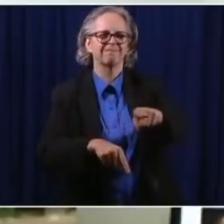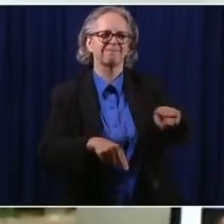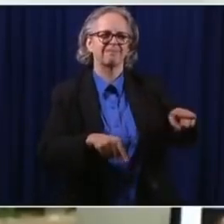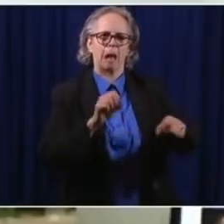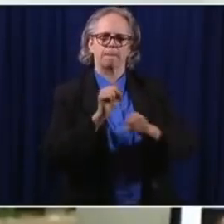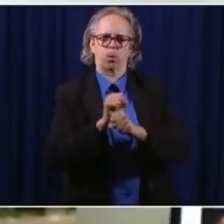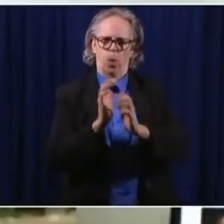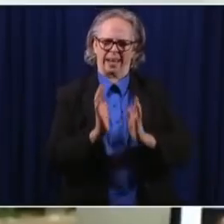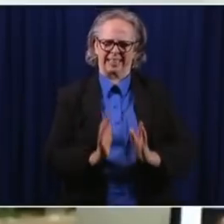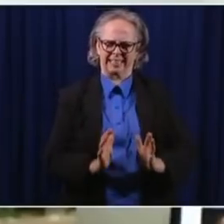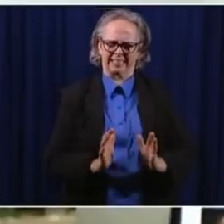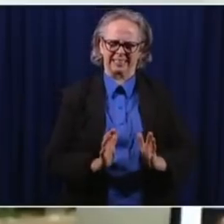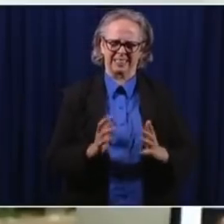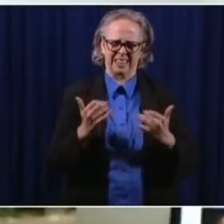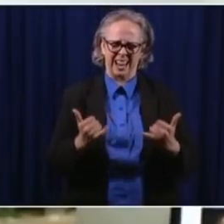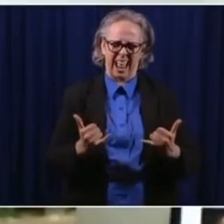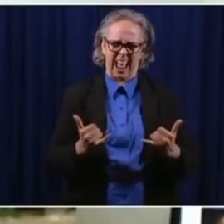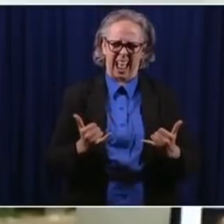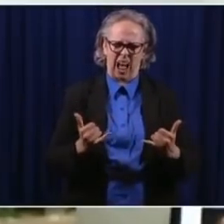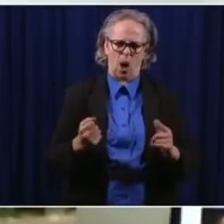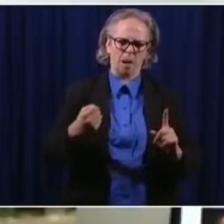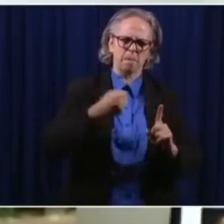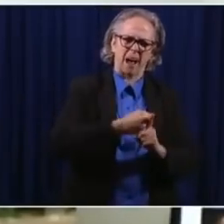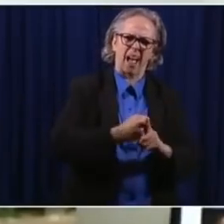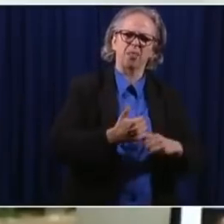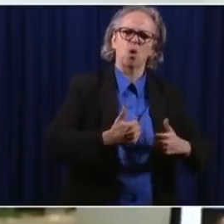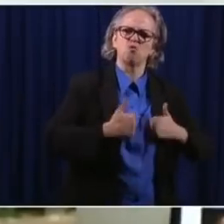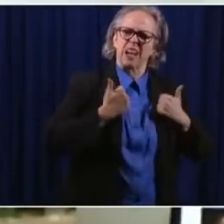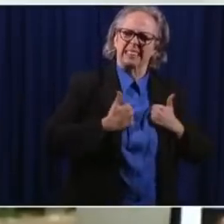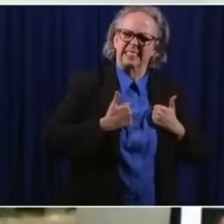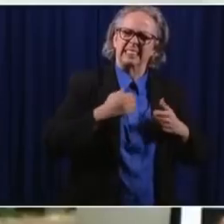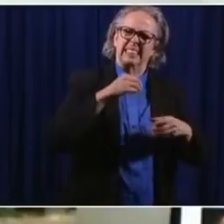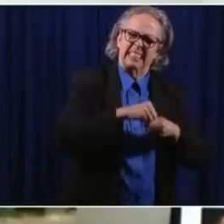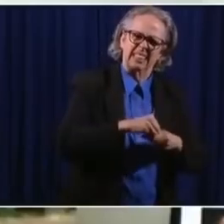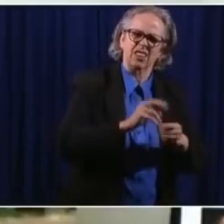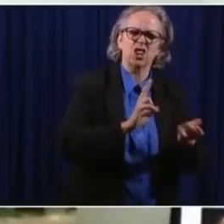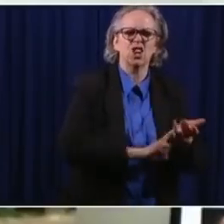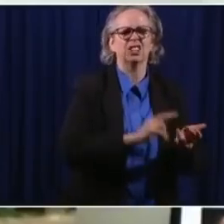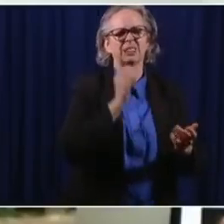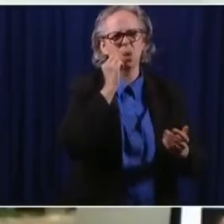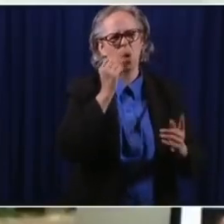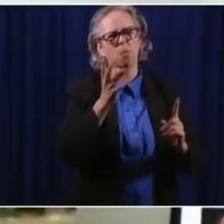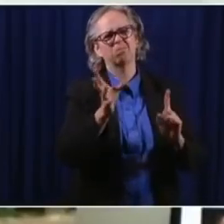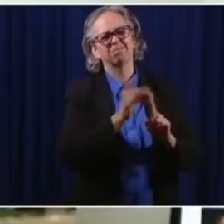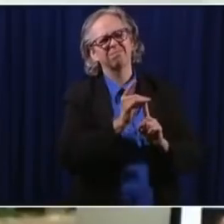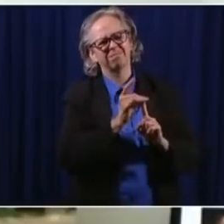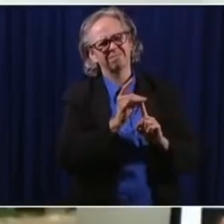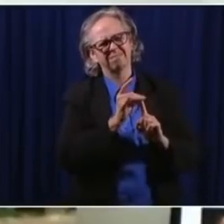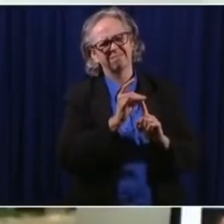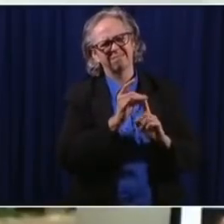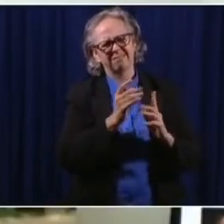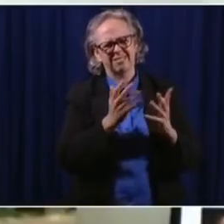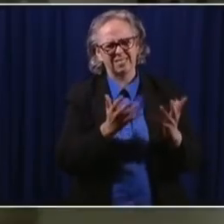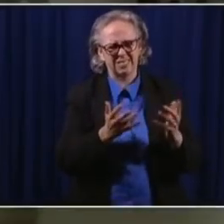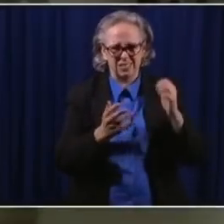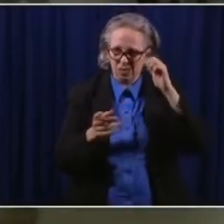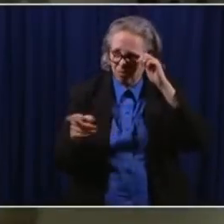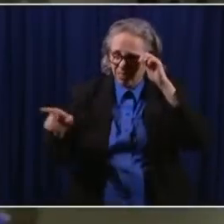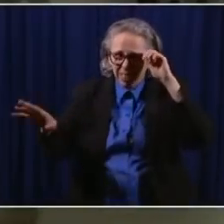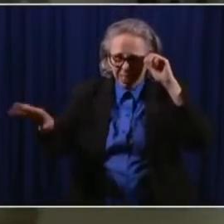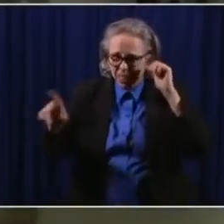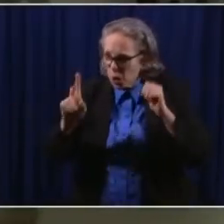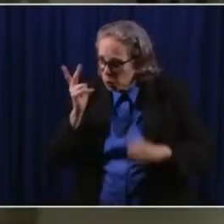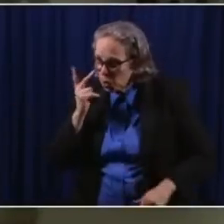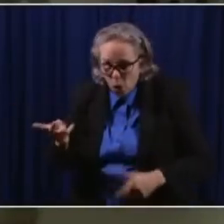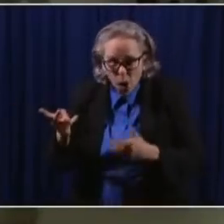now residents at our long-term care facilities being affected. So in your case, you was actually seeing kind of community spread then move into